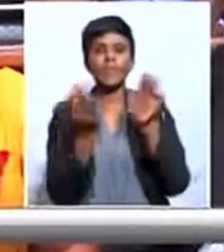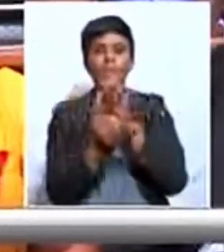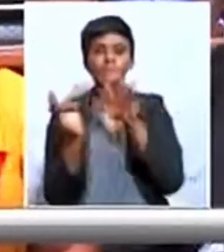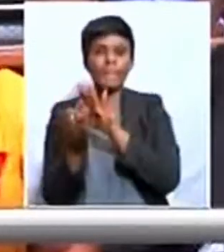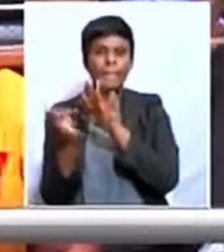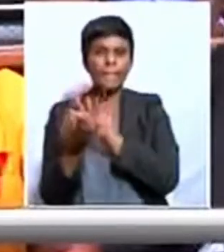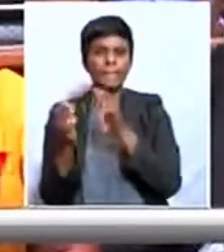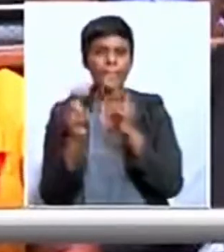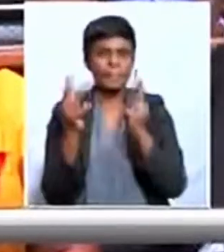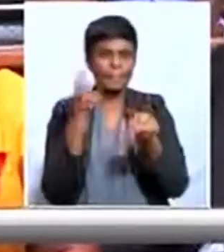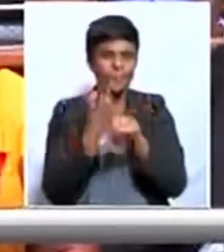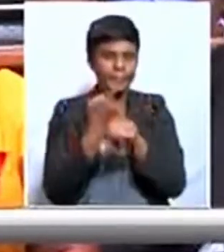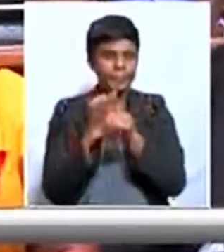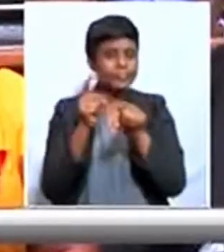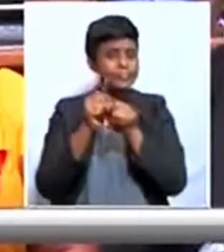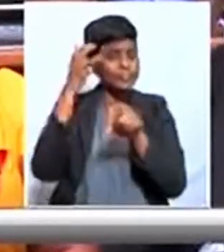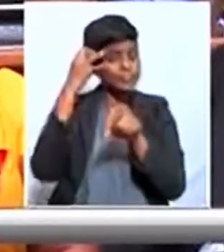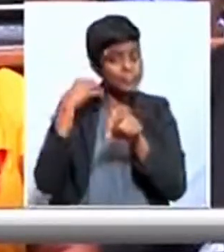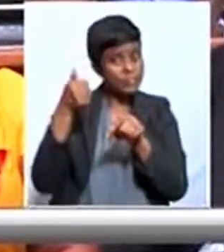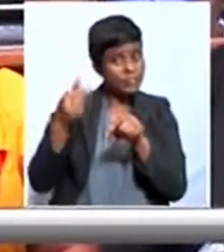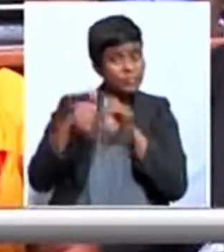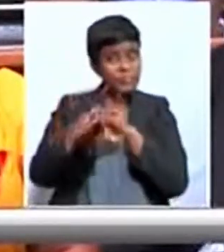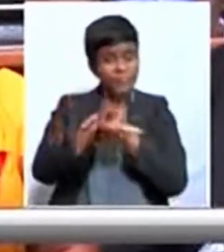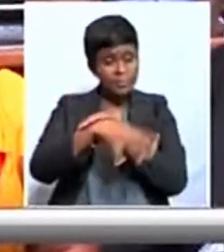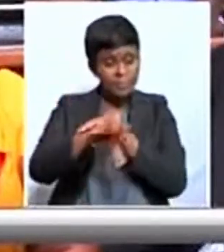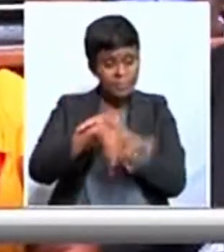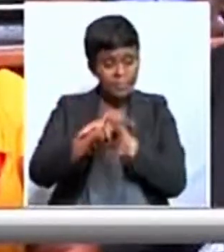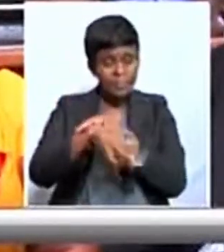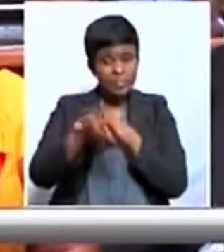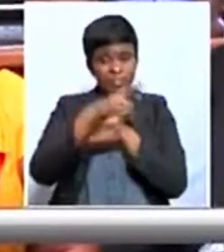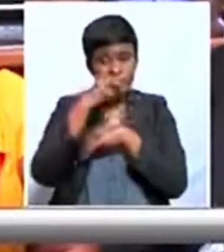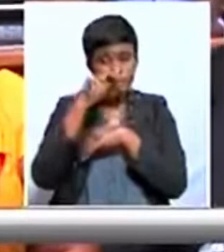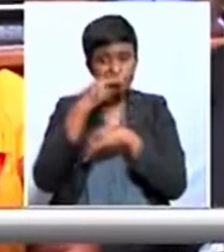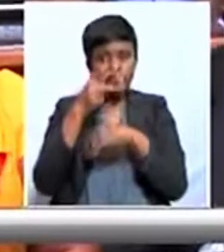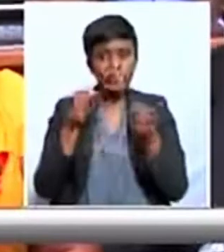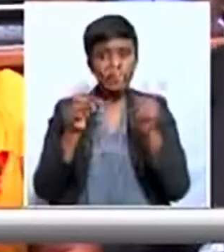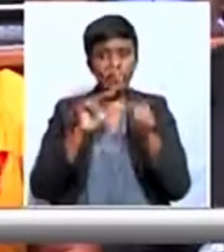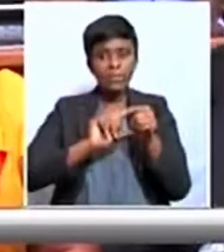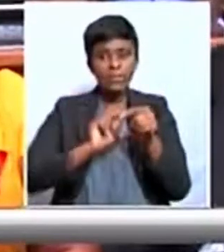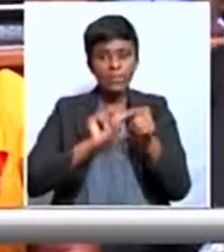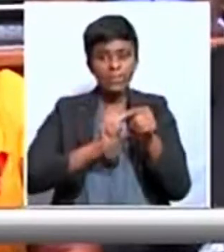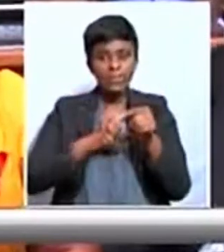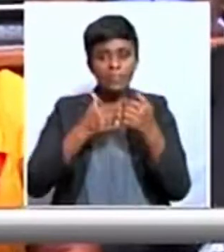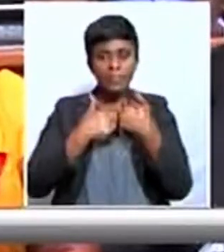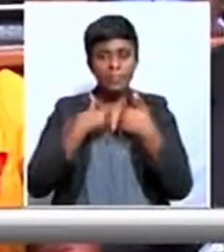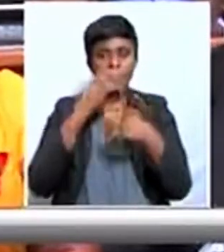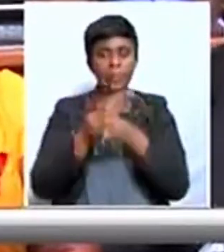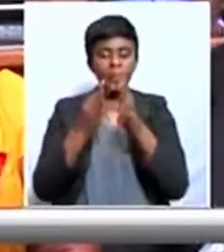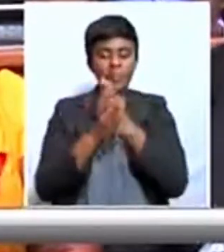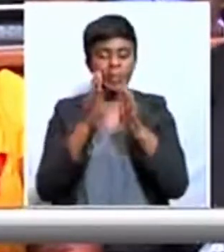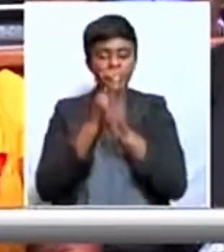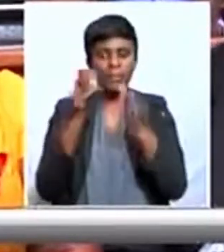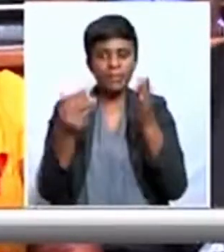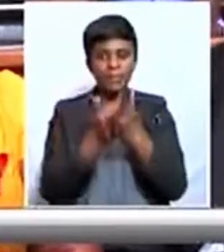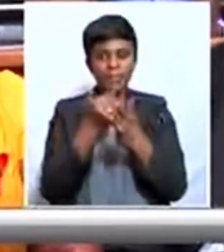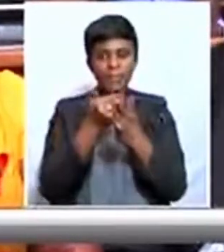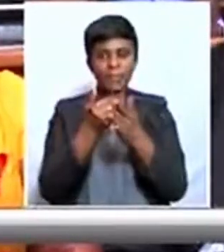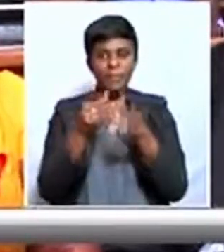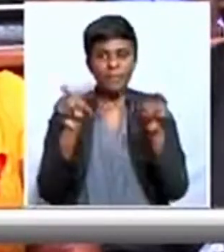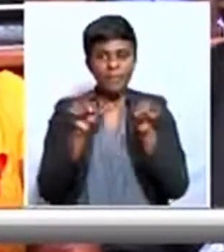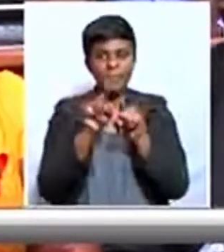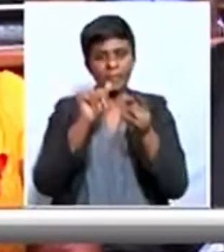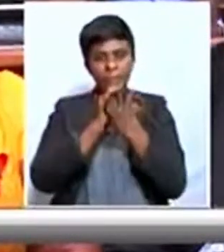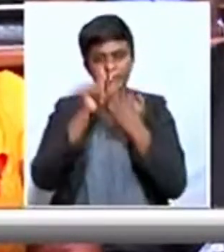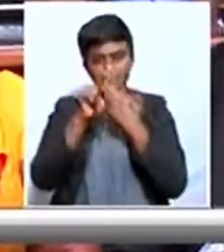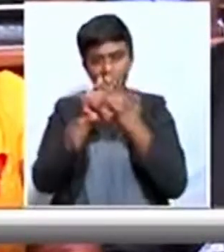and officers were taking advantage to hide files. Now we are building the new modern registry. By April next